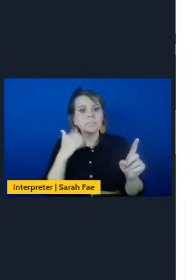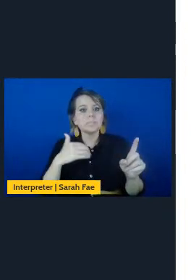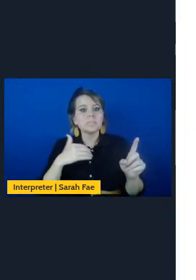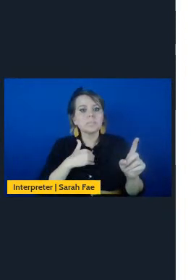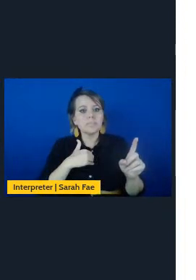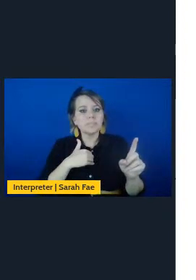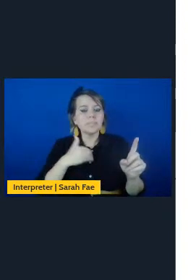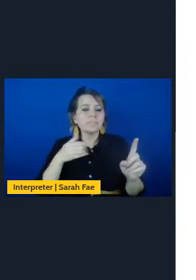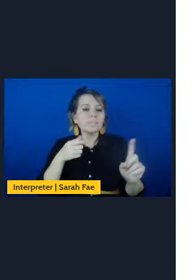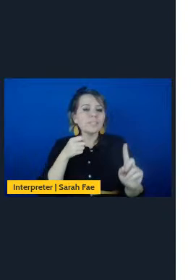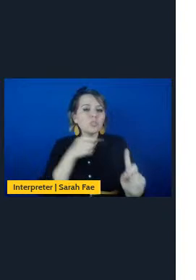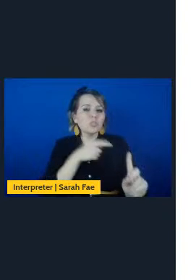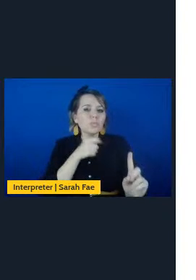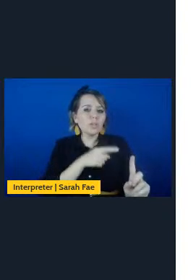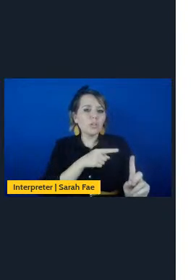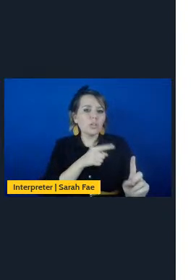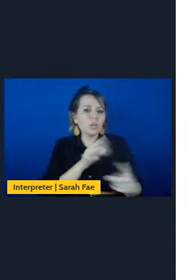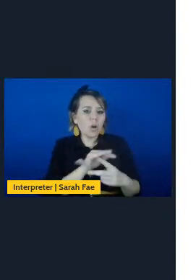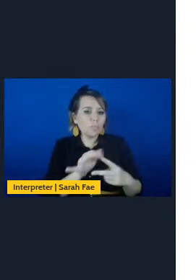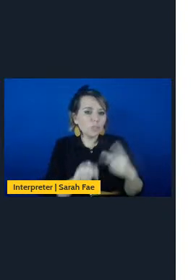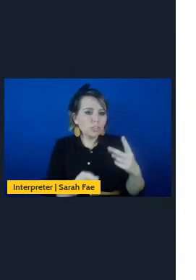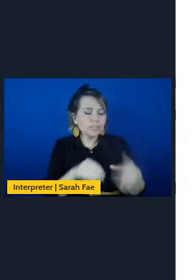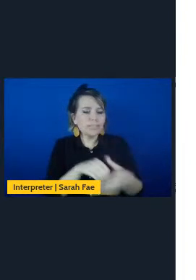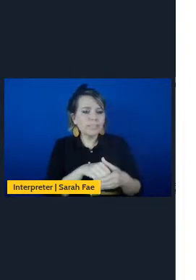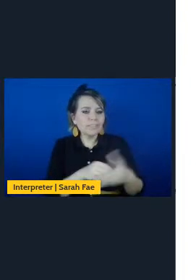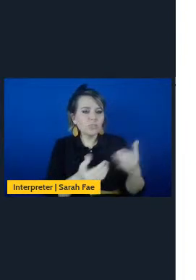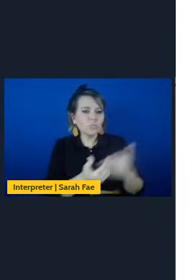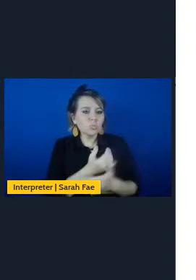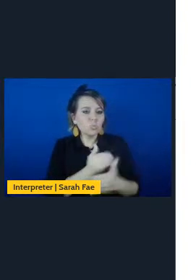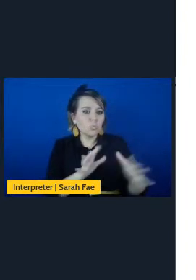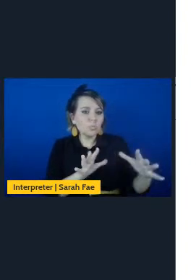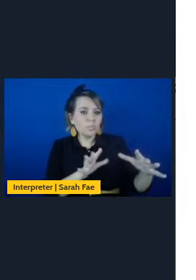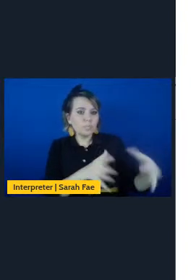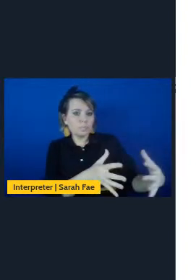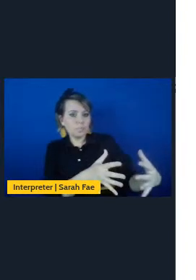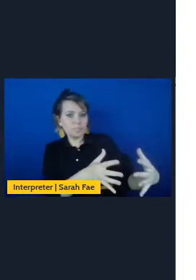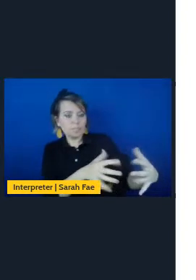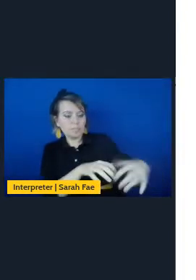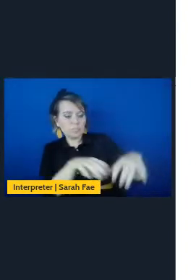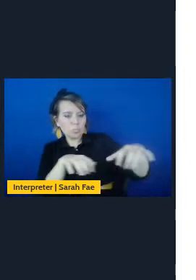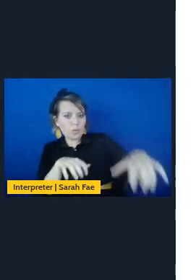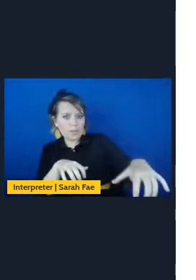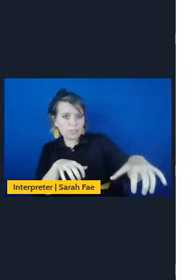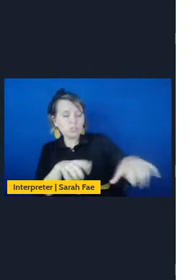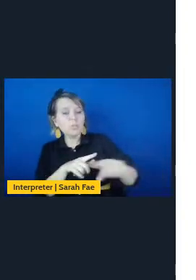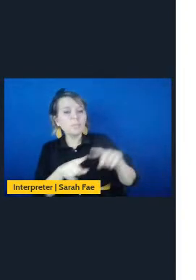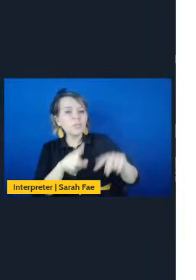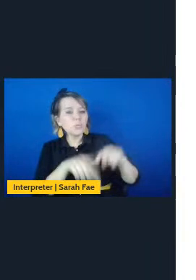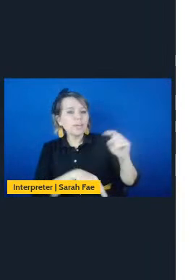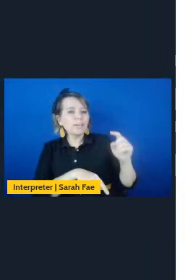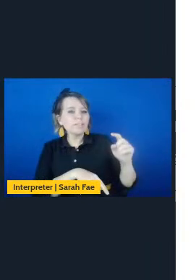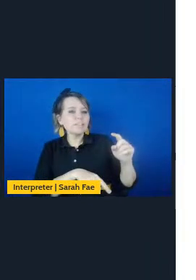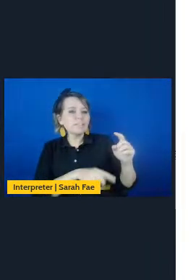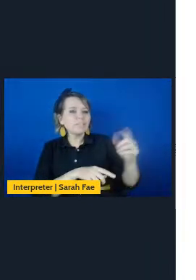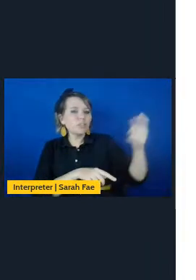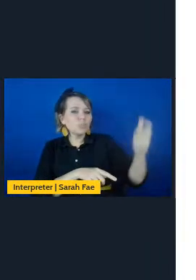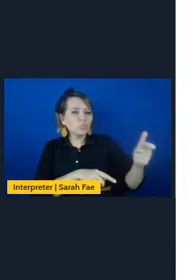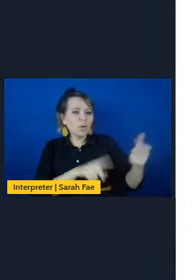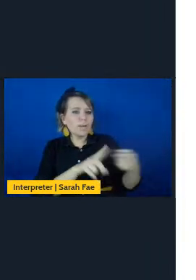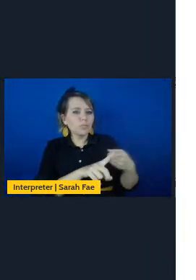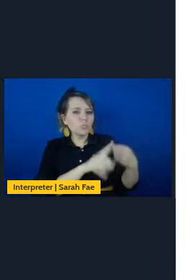commit, on the new branch, but we cannot subscribe to the branch deletion event.